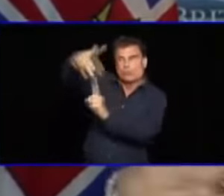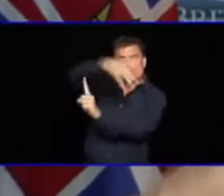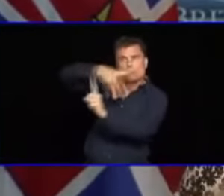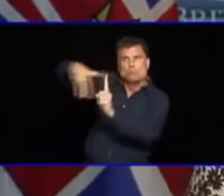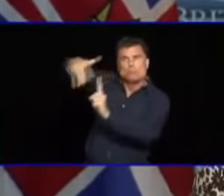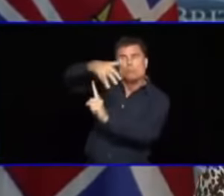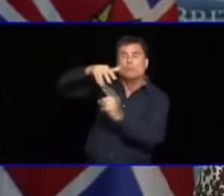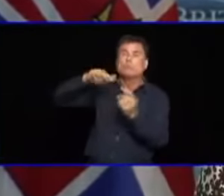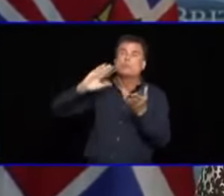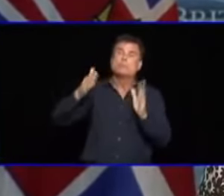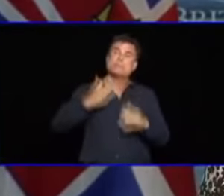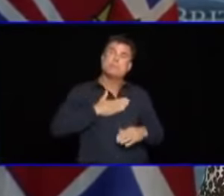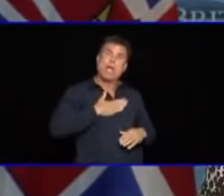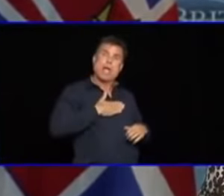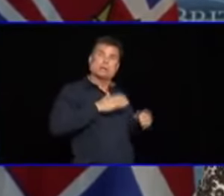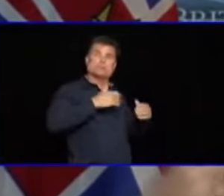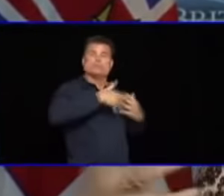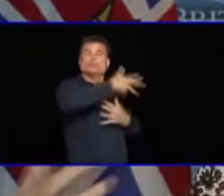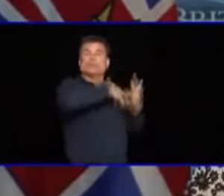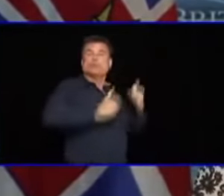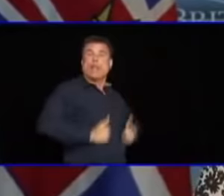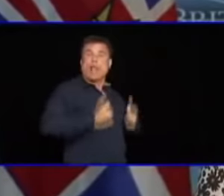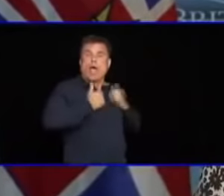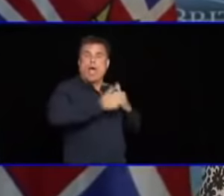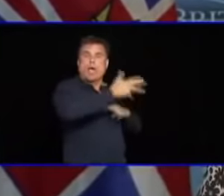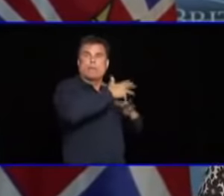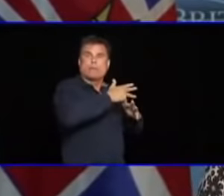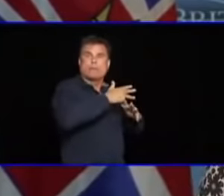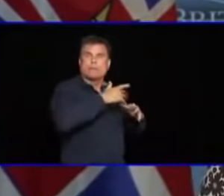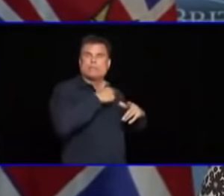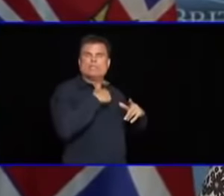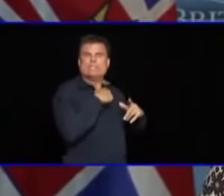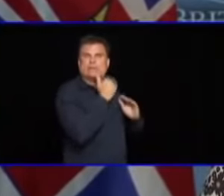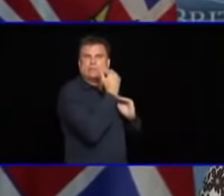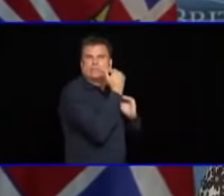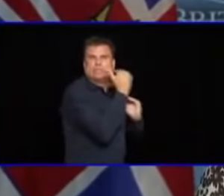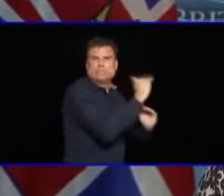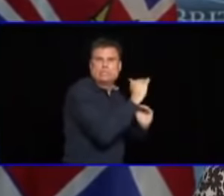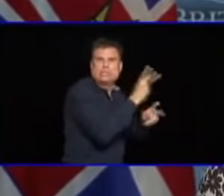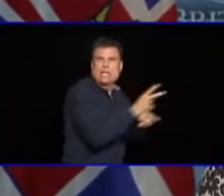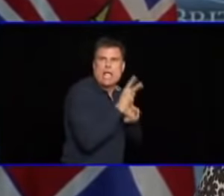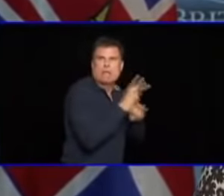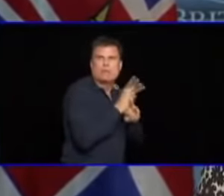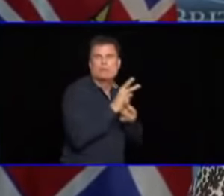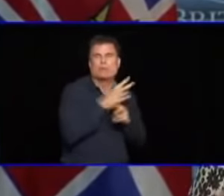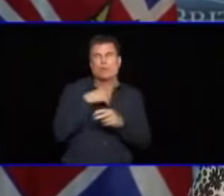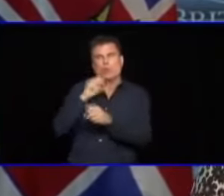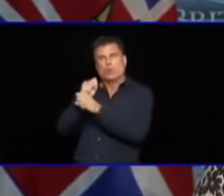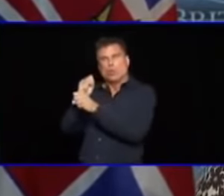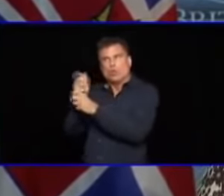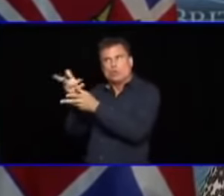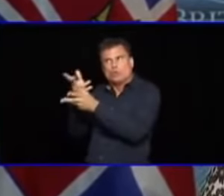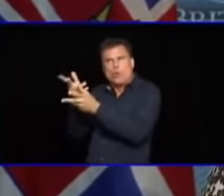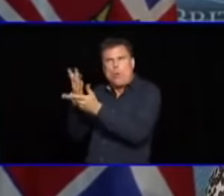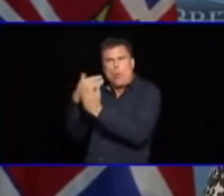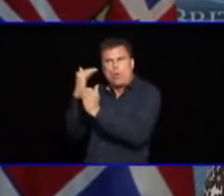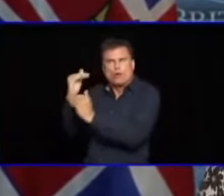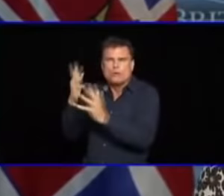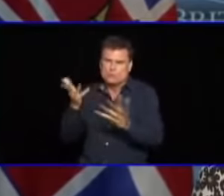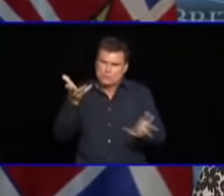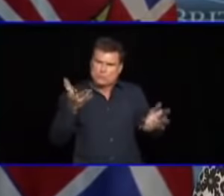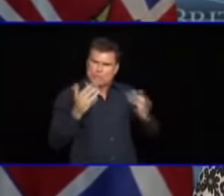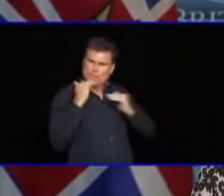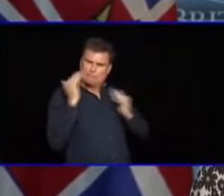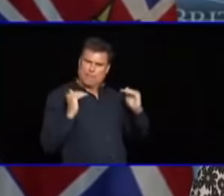that will mean a sacrifice for some of us in some areas of our life. We also know that different interactions require